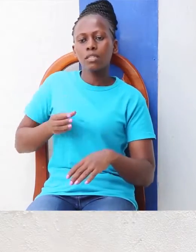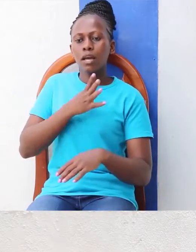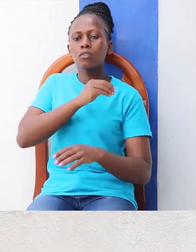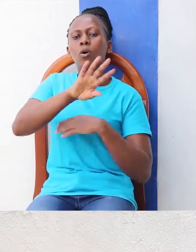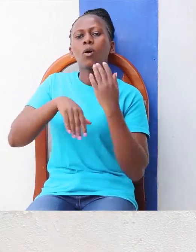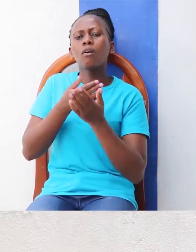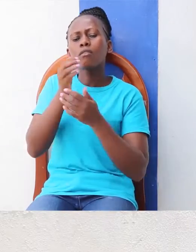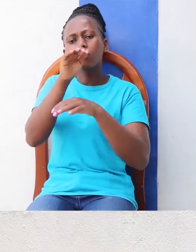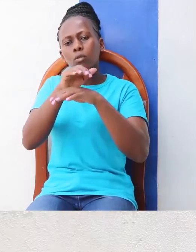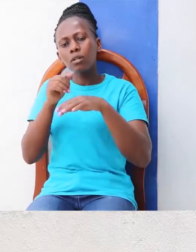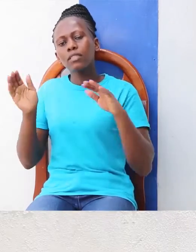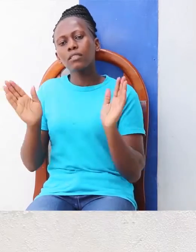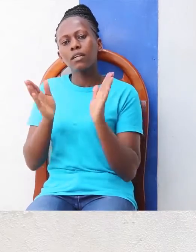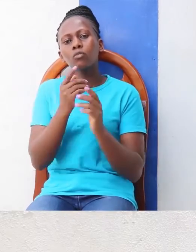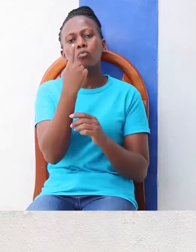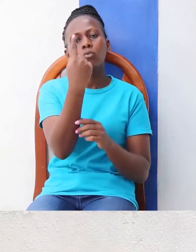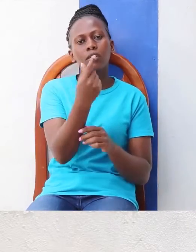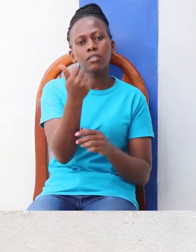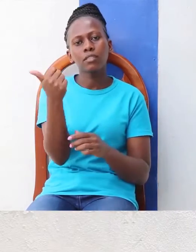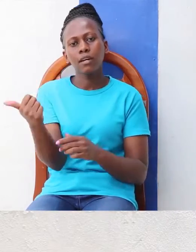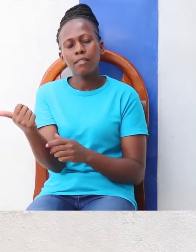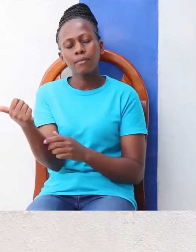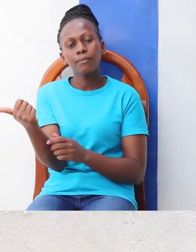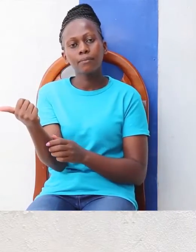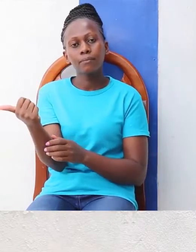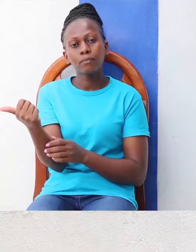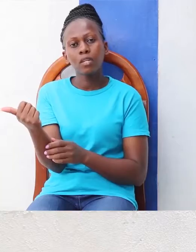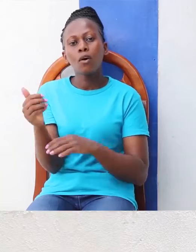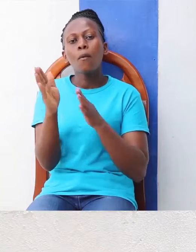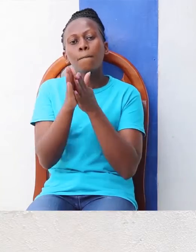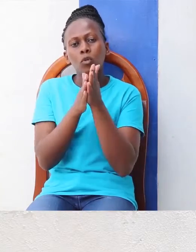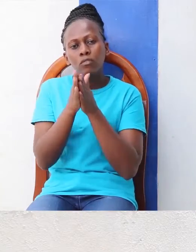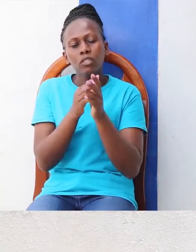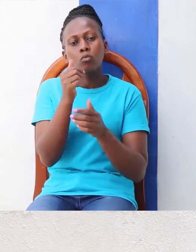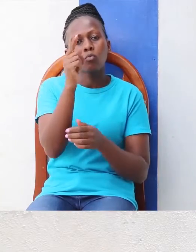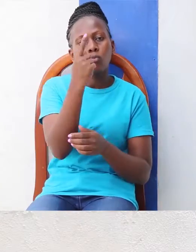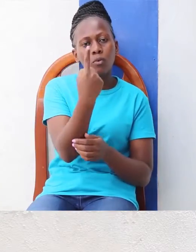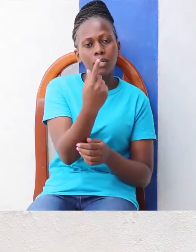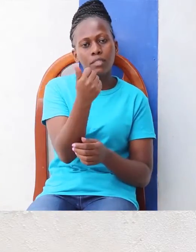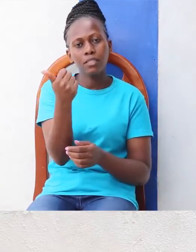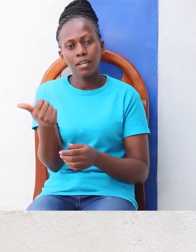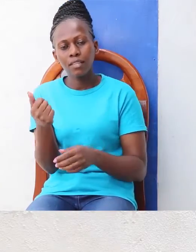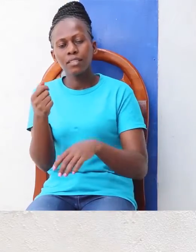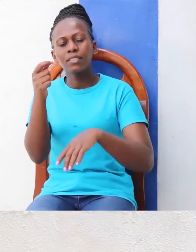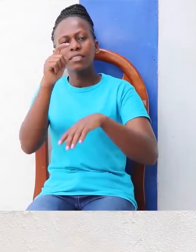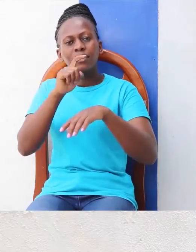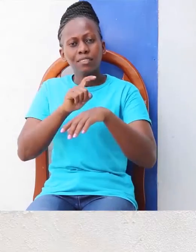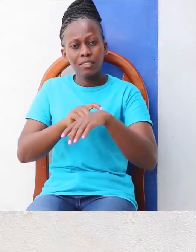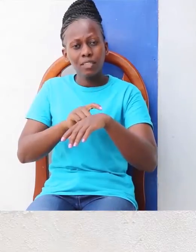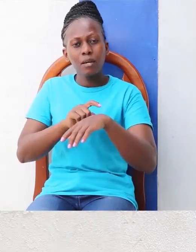called to encourage one another, to motivate one another. And the moment